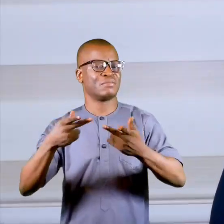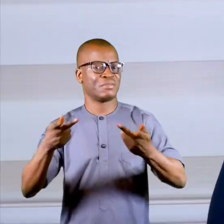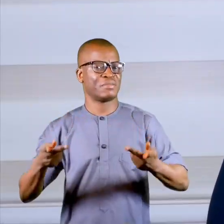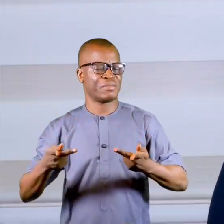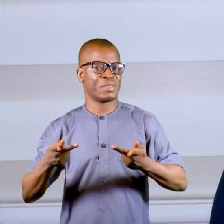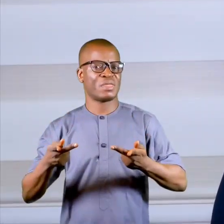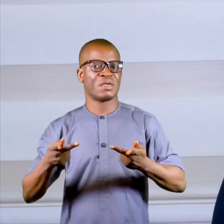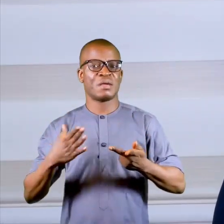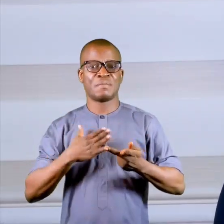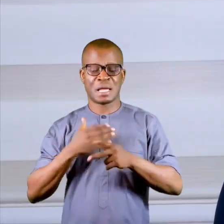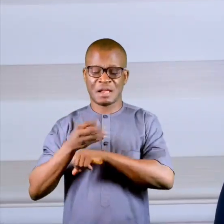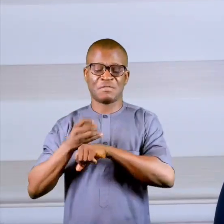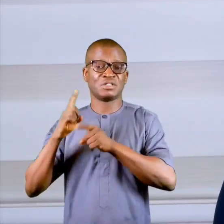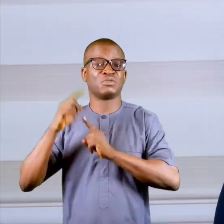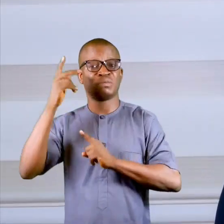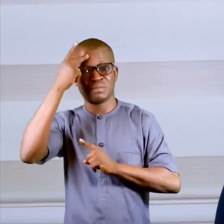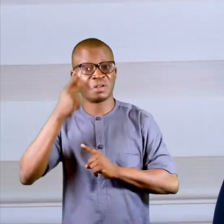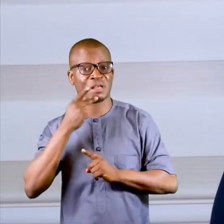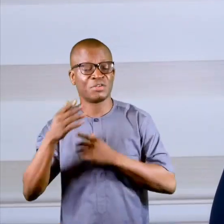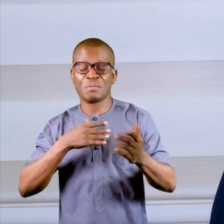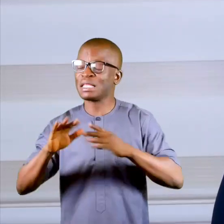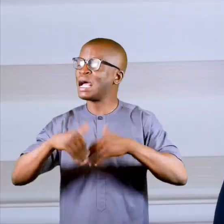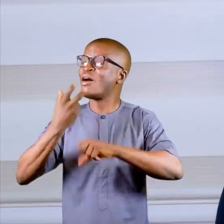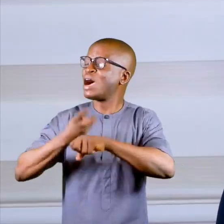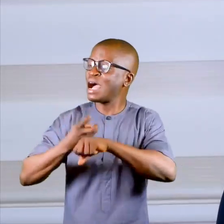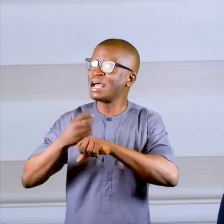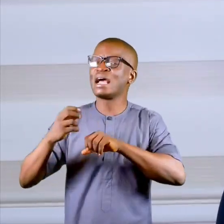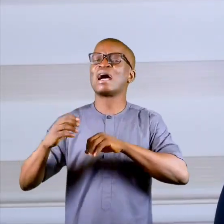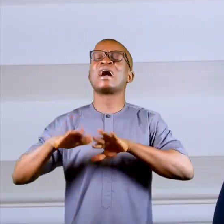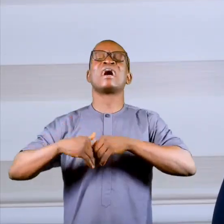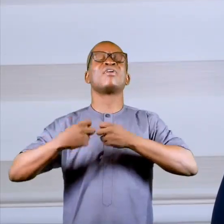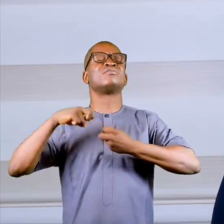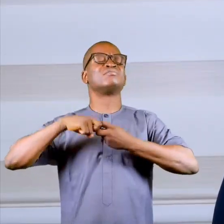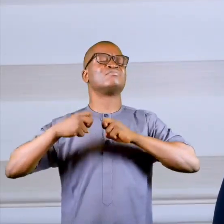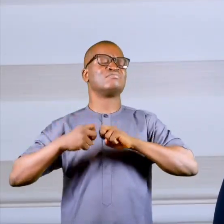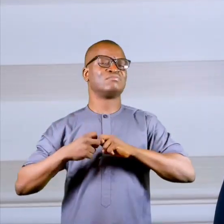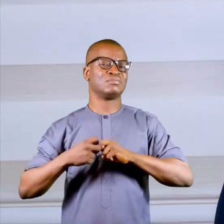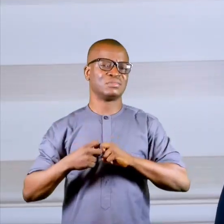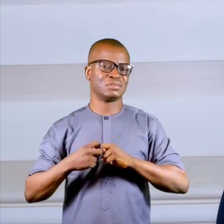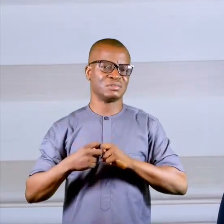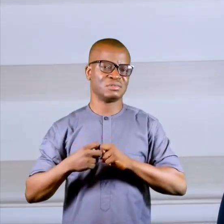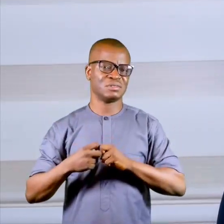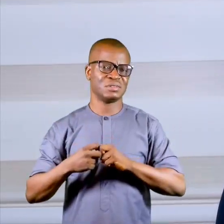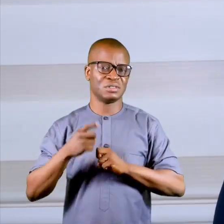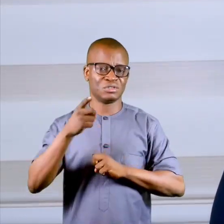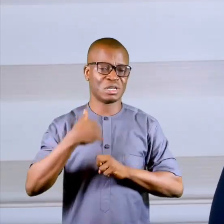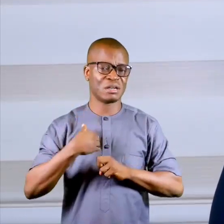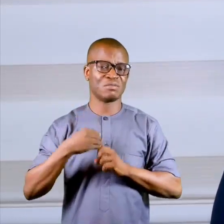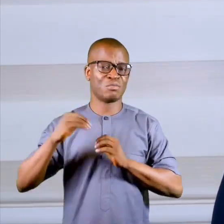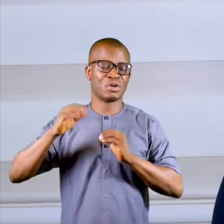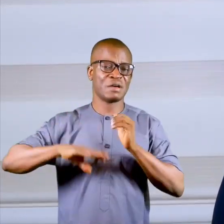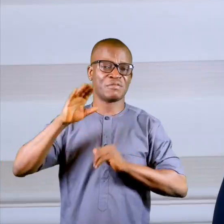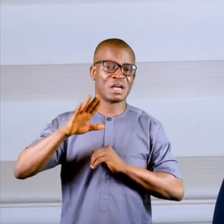My advice to parents would be, no matter how hard or difficult it may seem, probably you have more than